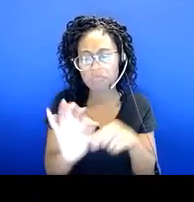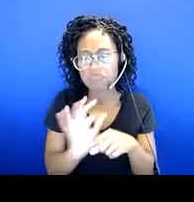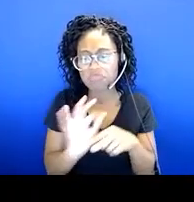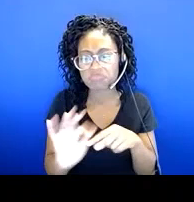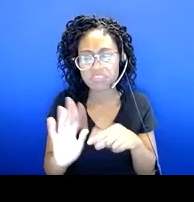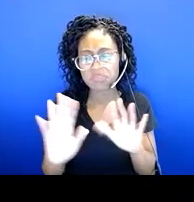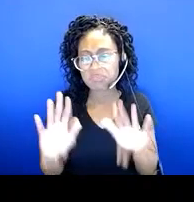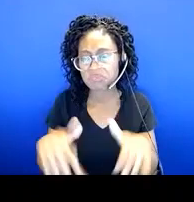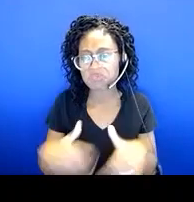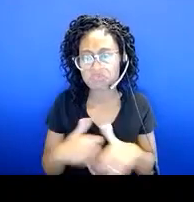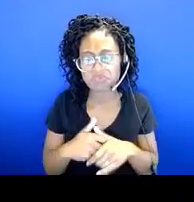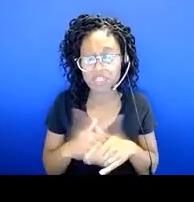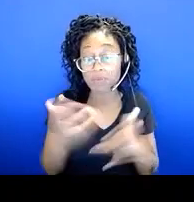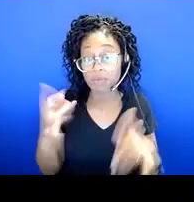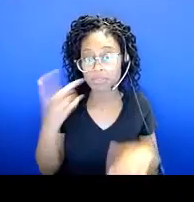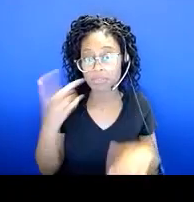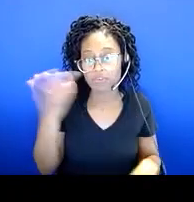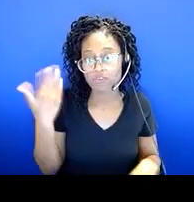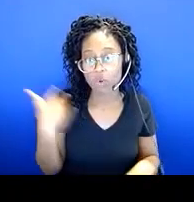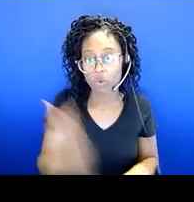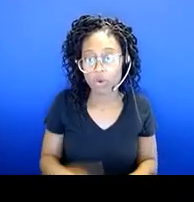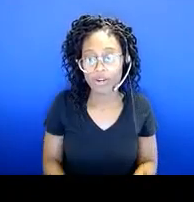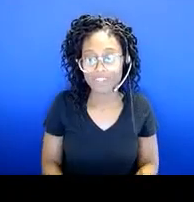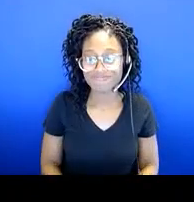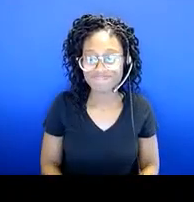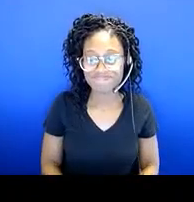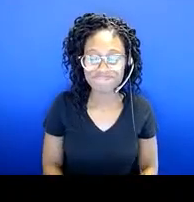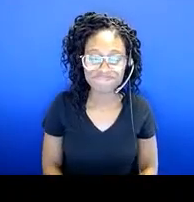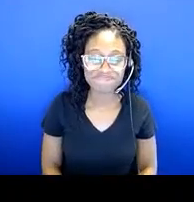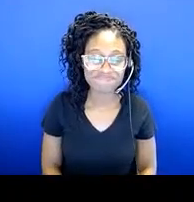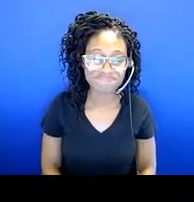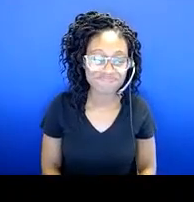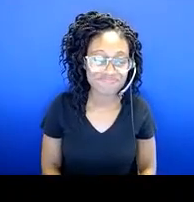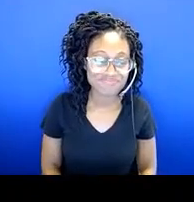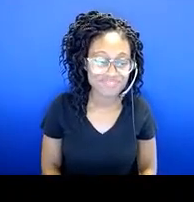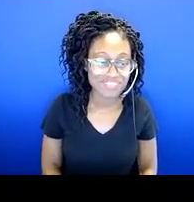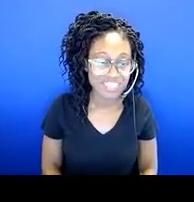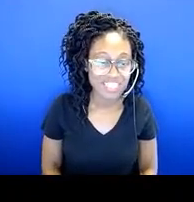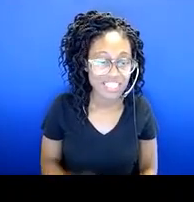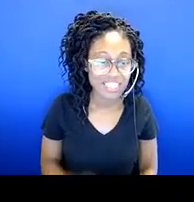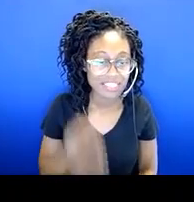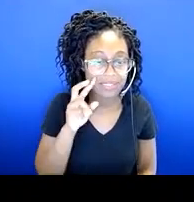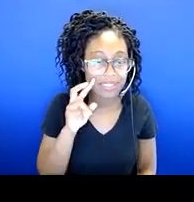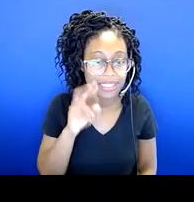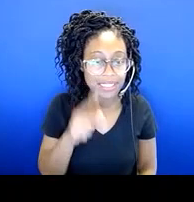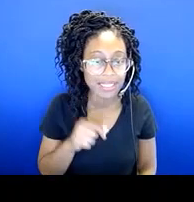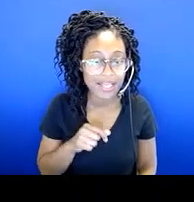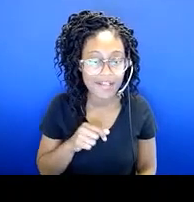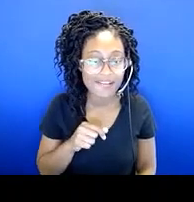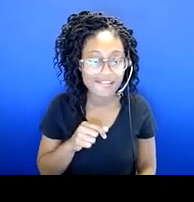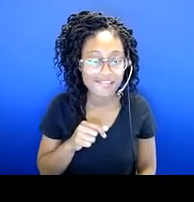probably familiar with, and here it is.